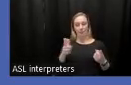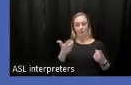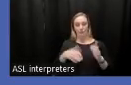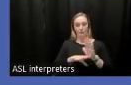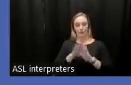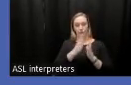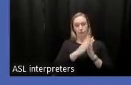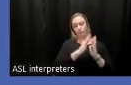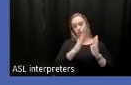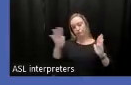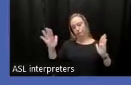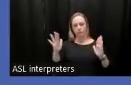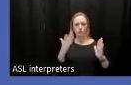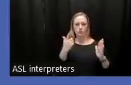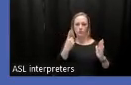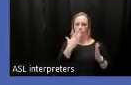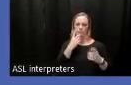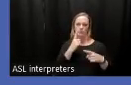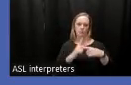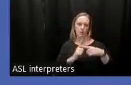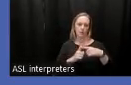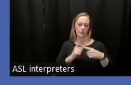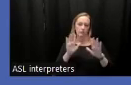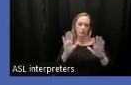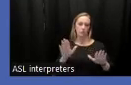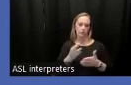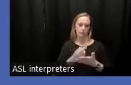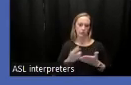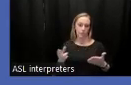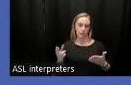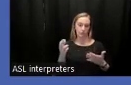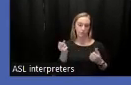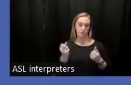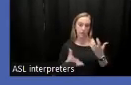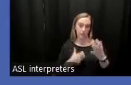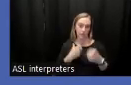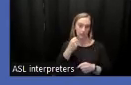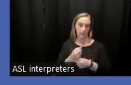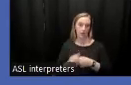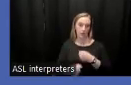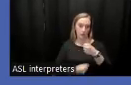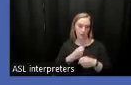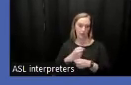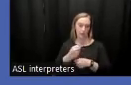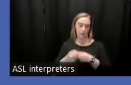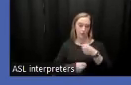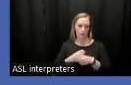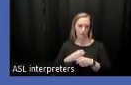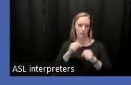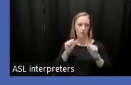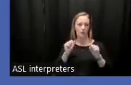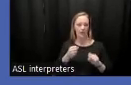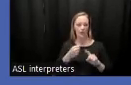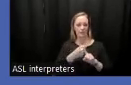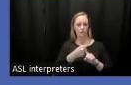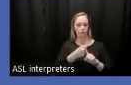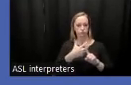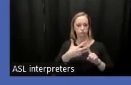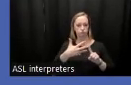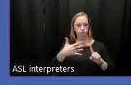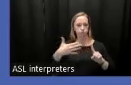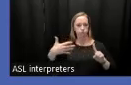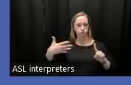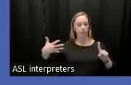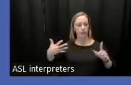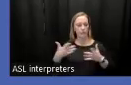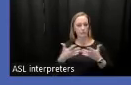having such a resource is that over time, over years and decades, you can expand it as well as you want. But